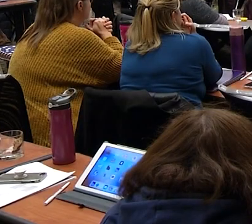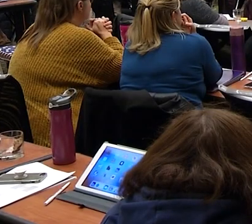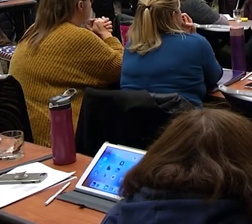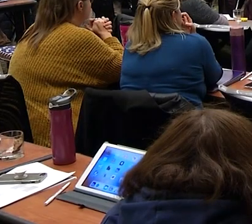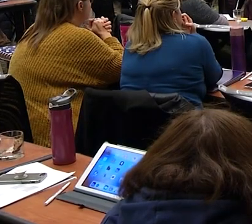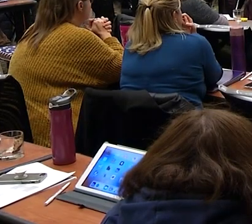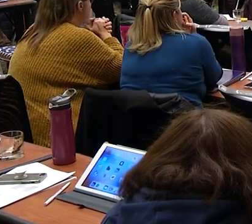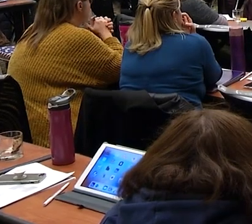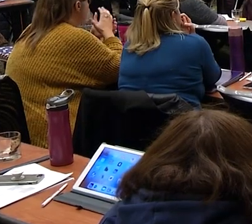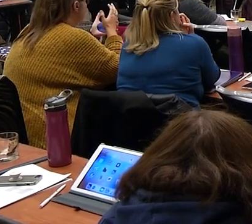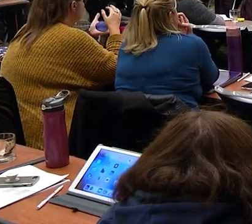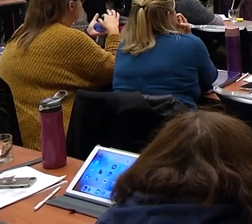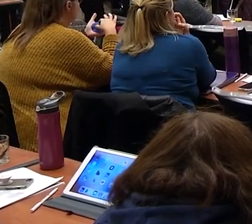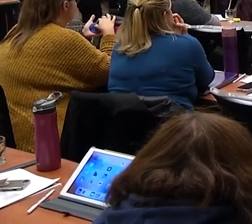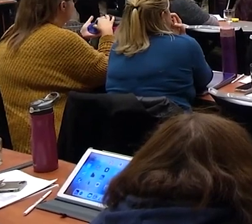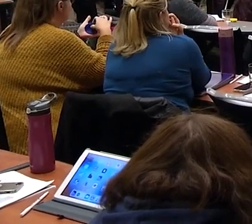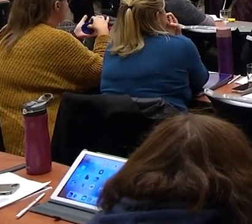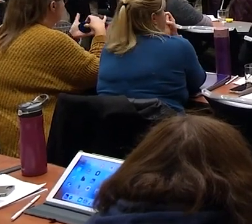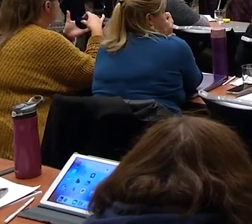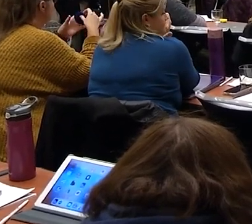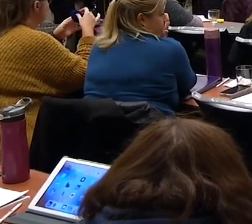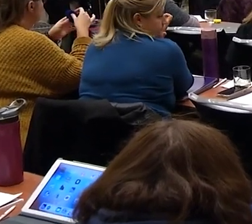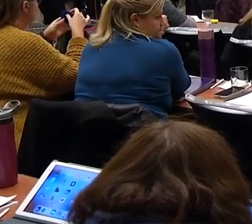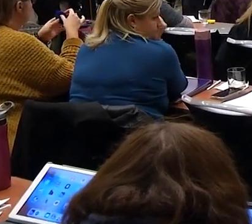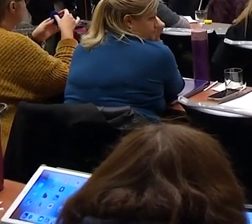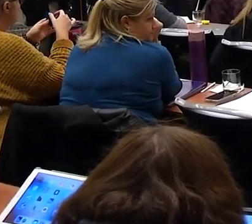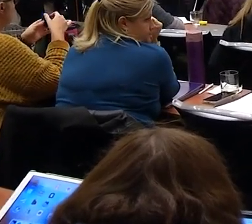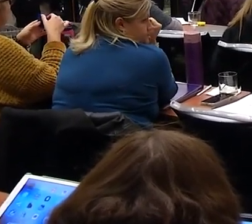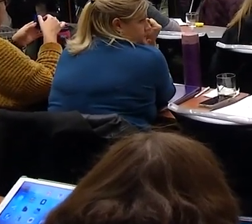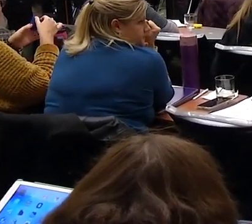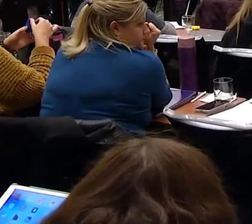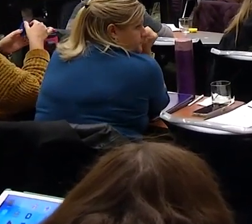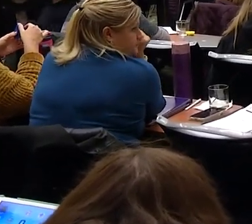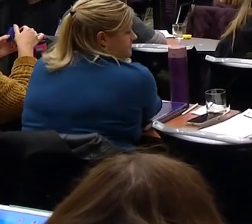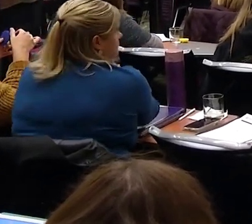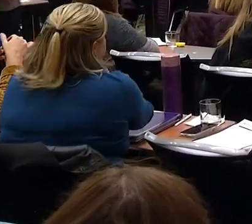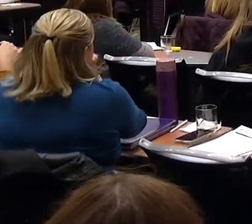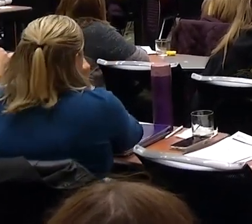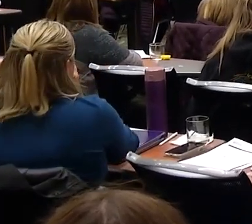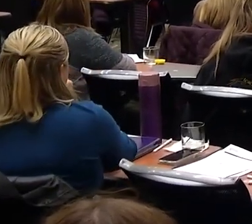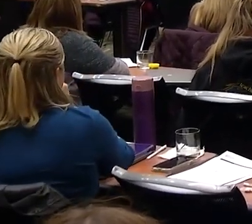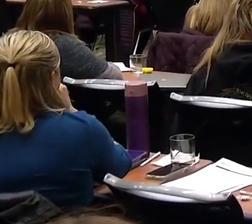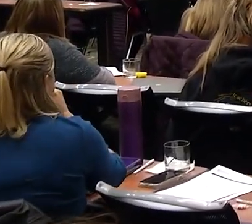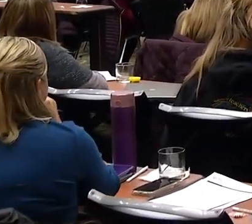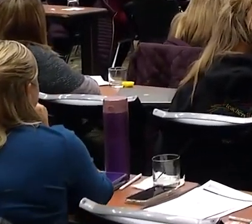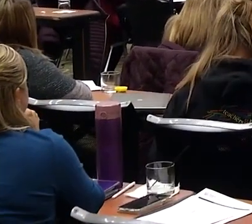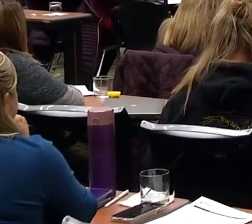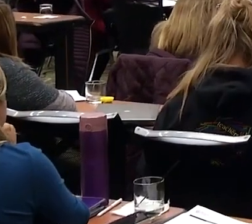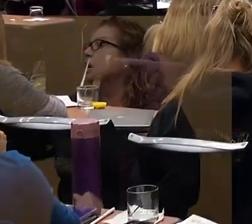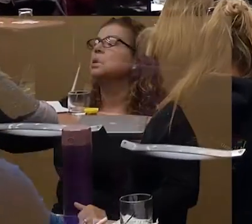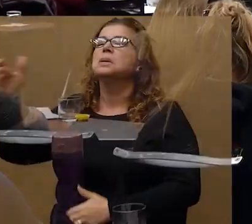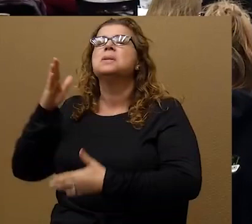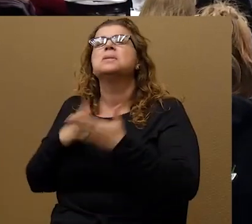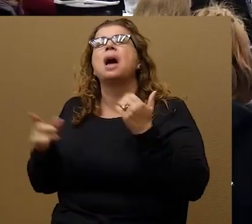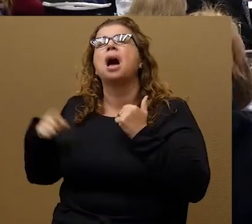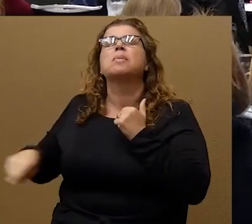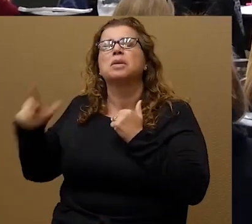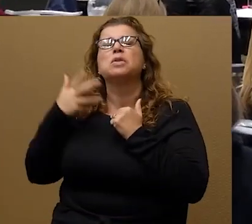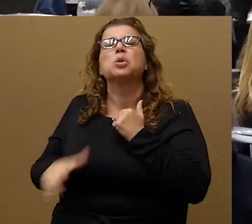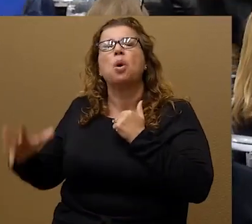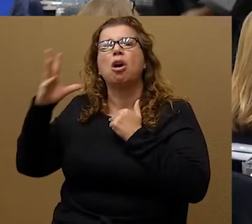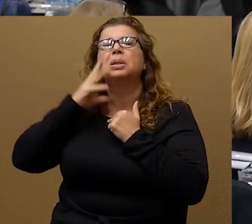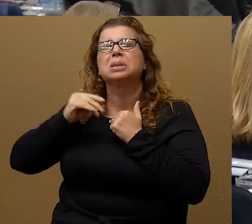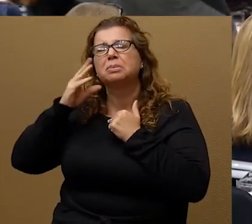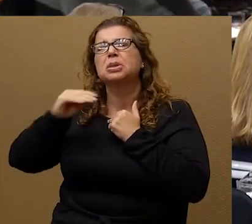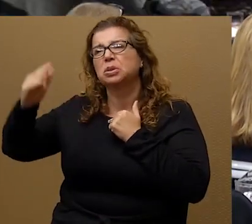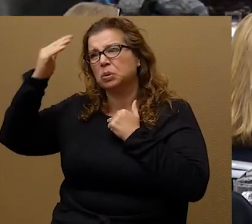So, you guys probably already know a lot of all of this stuff that I've been presenting today, but like Sherry just